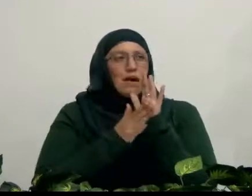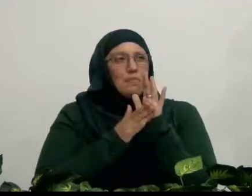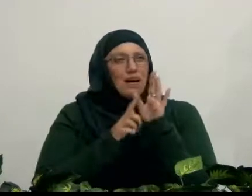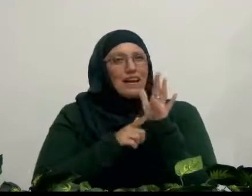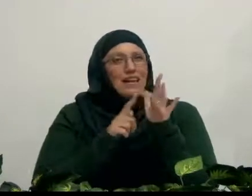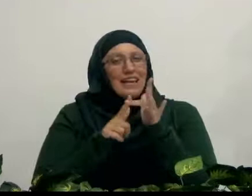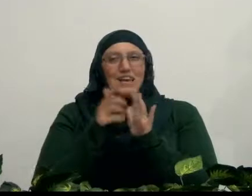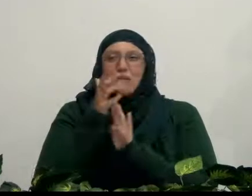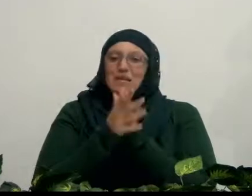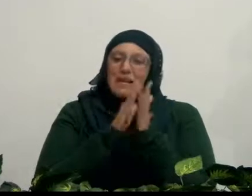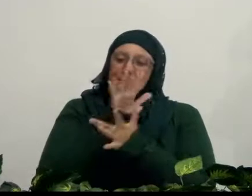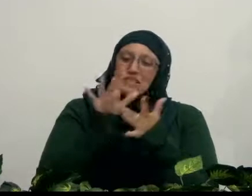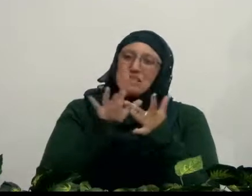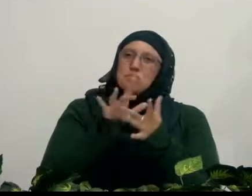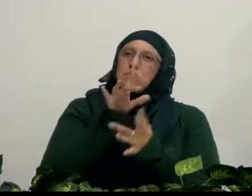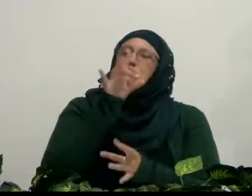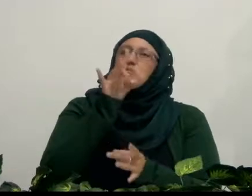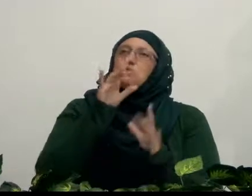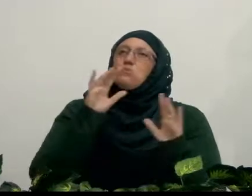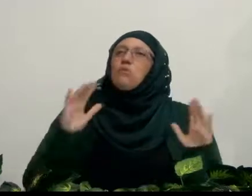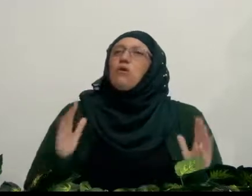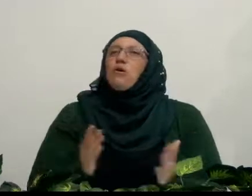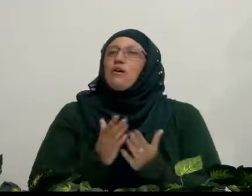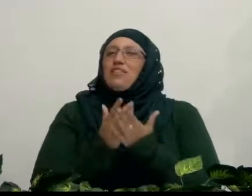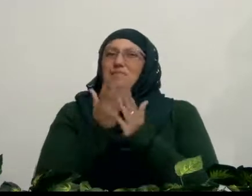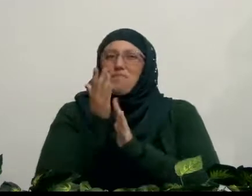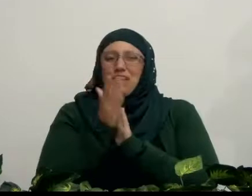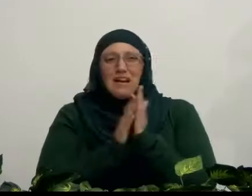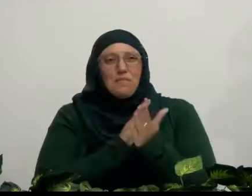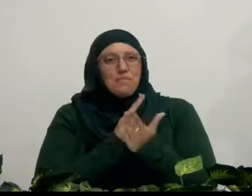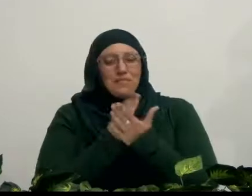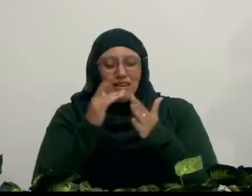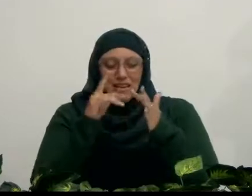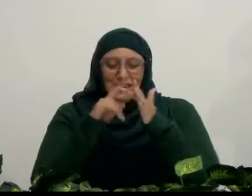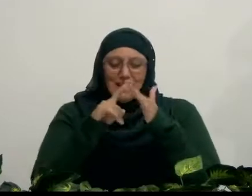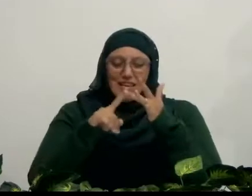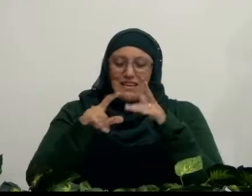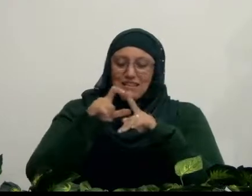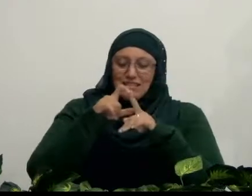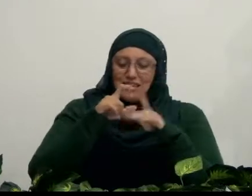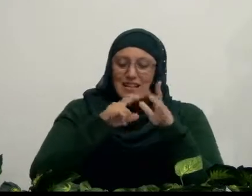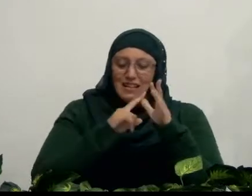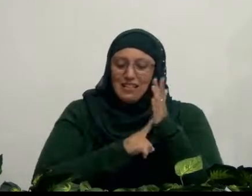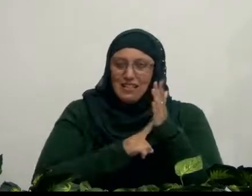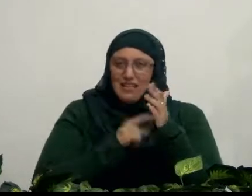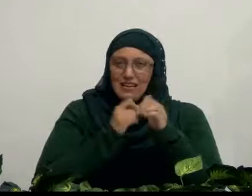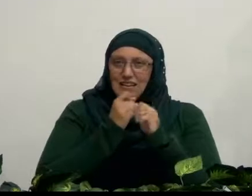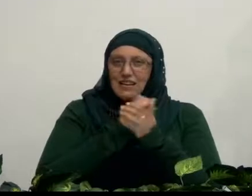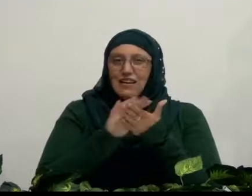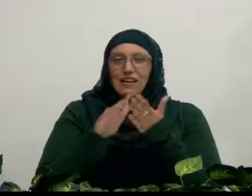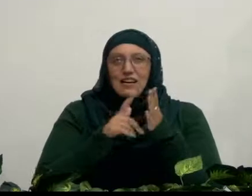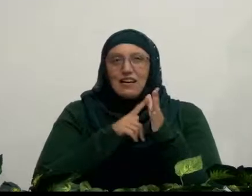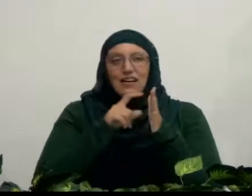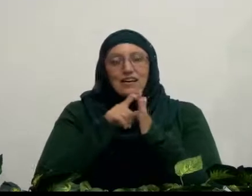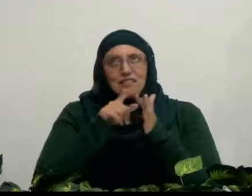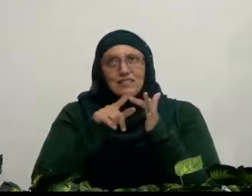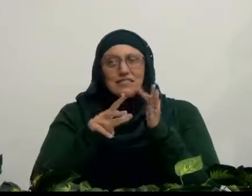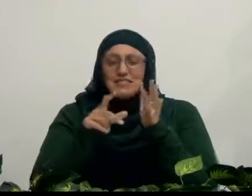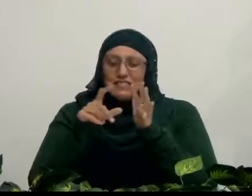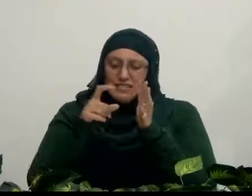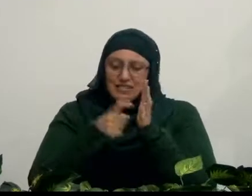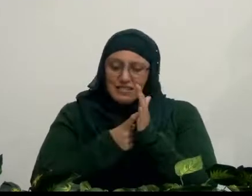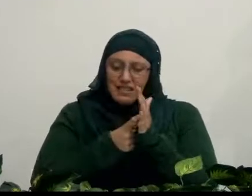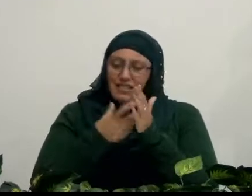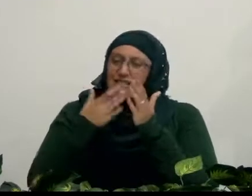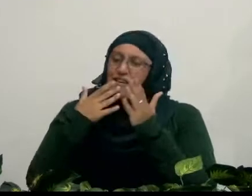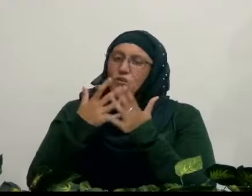meaning the celebration of Eid al-Ghadir. Jazakallah khaira, Sayyid Muhammad, mashallah, beautiful recitation of Quran, really